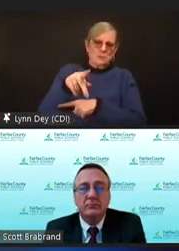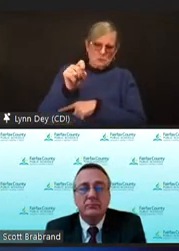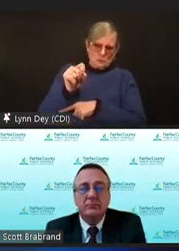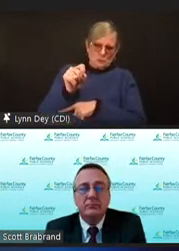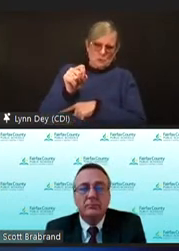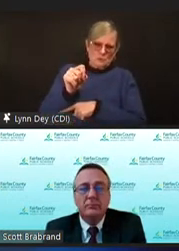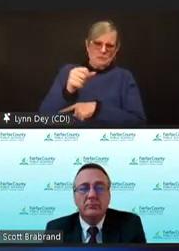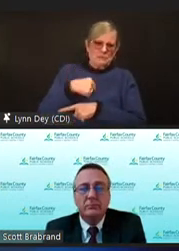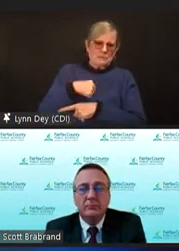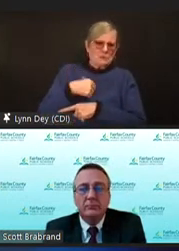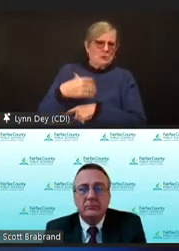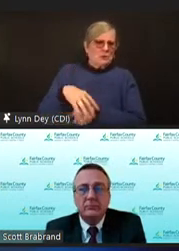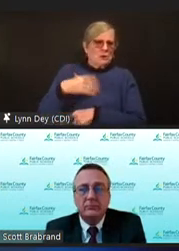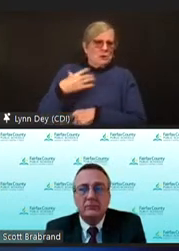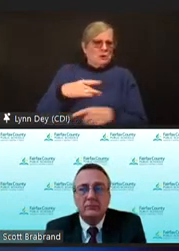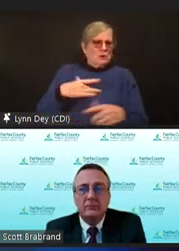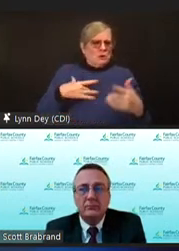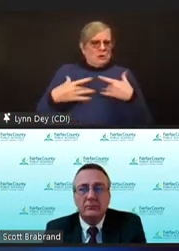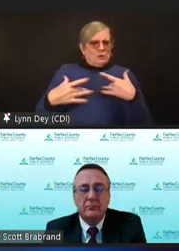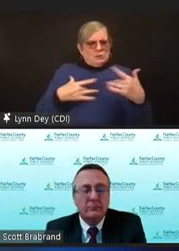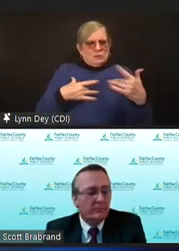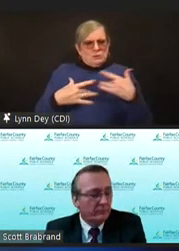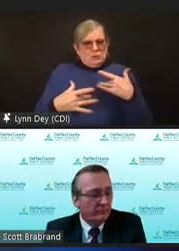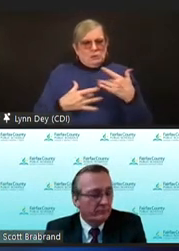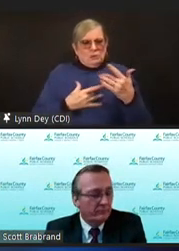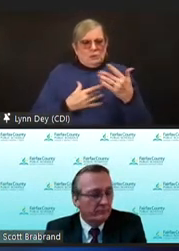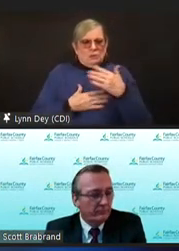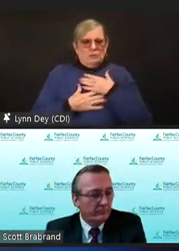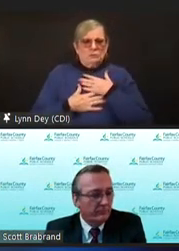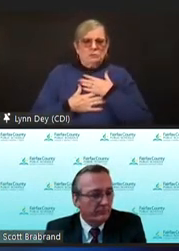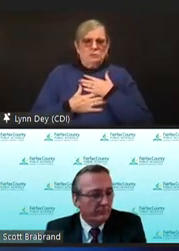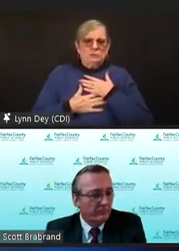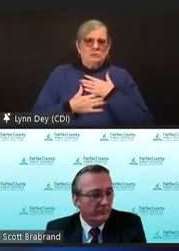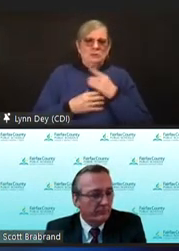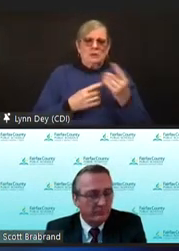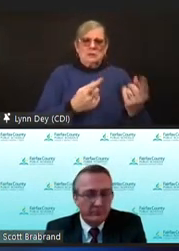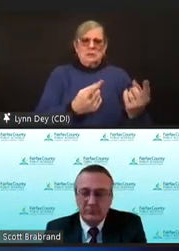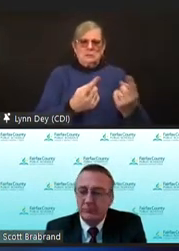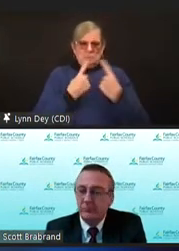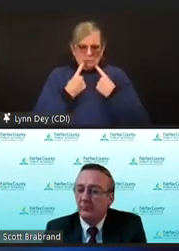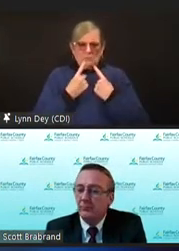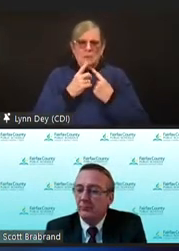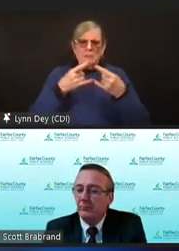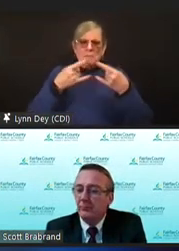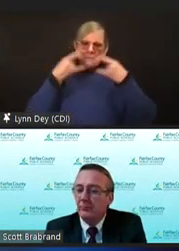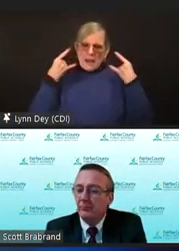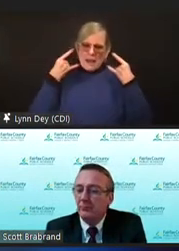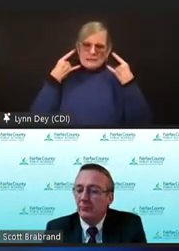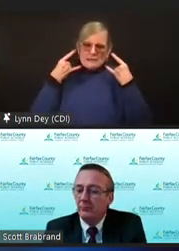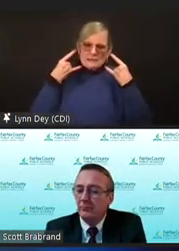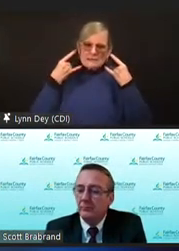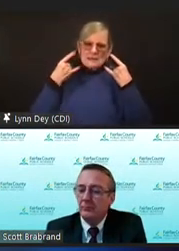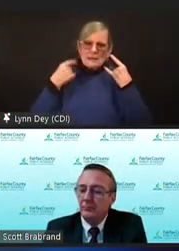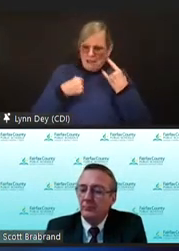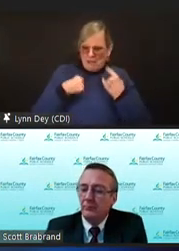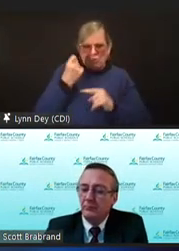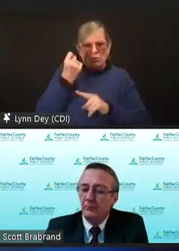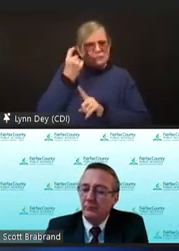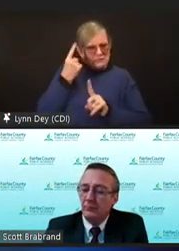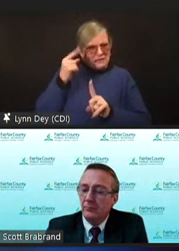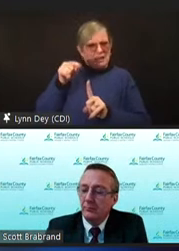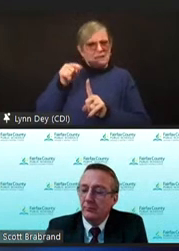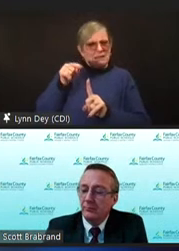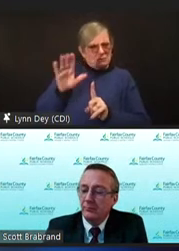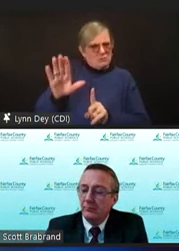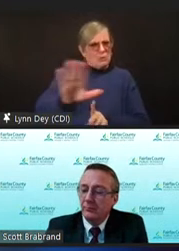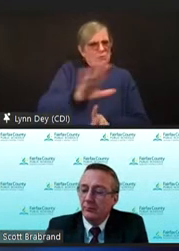mandate on masks, I get this, you know, everybody has a different point of view on this subject. And I feel that